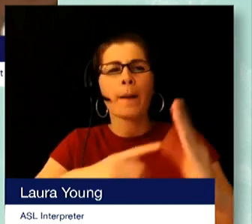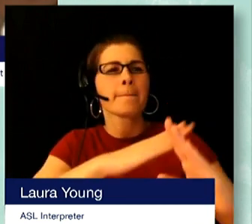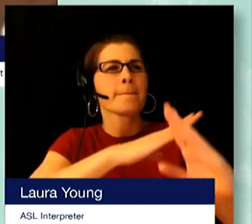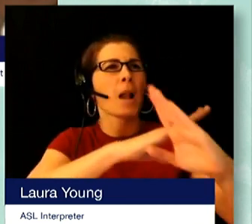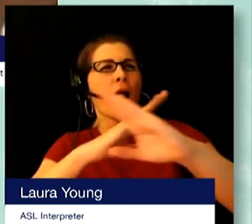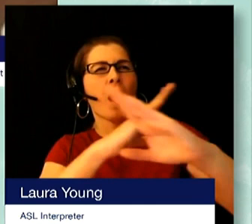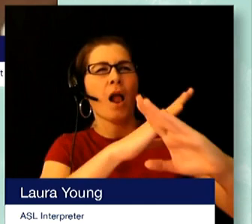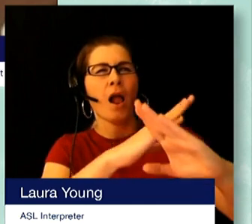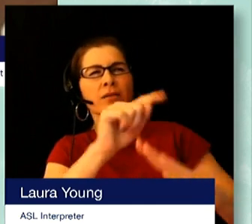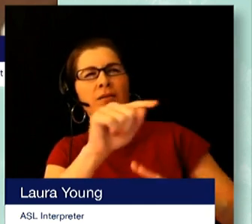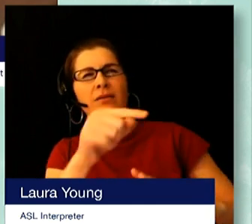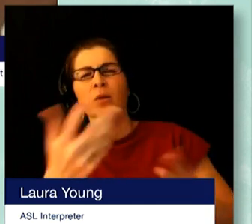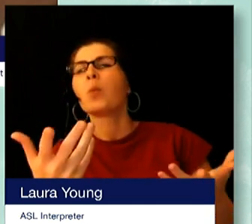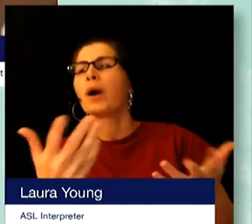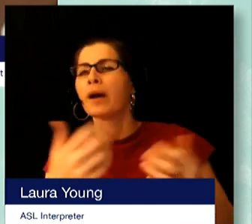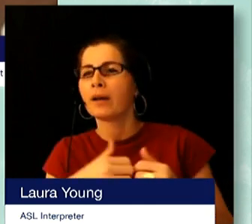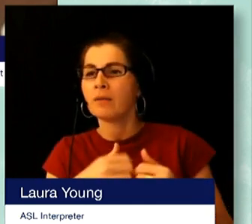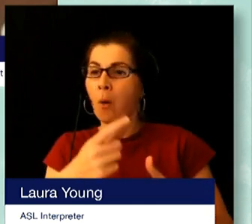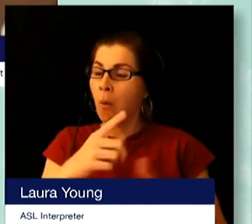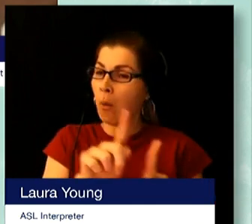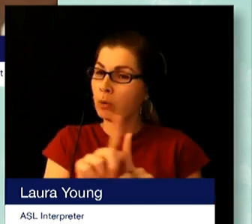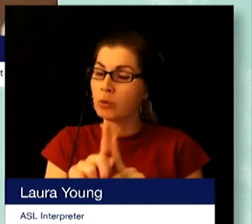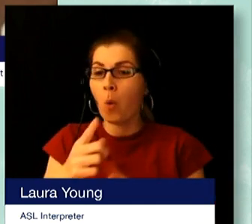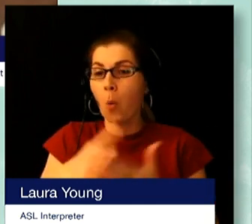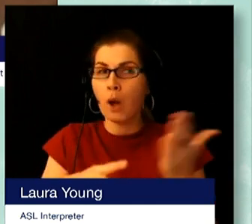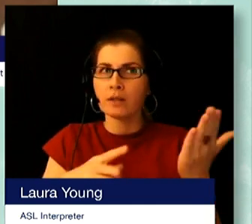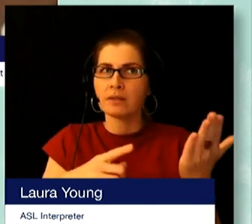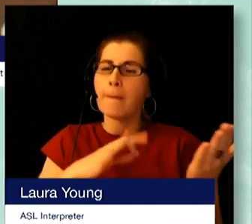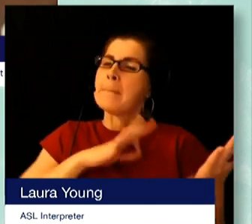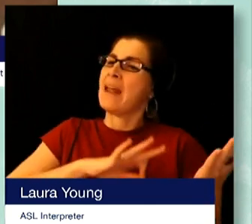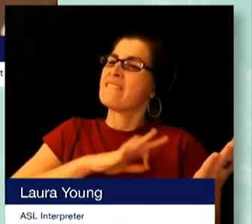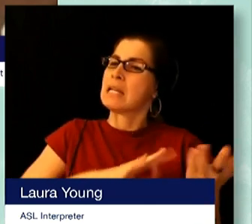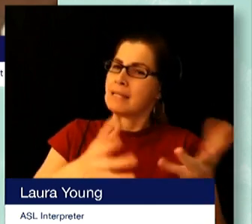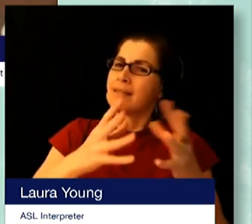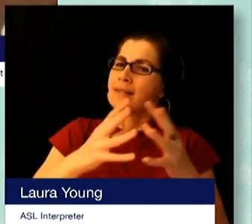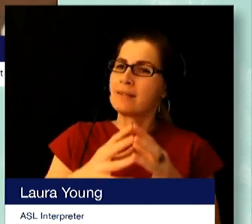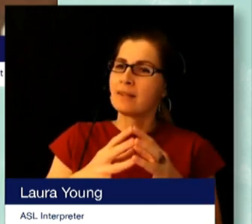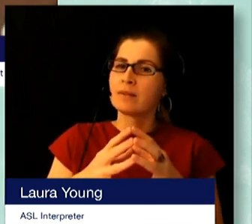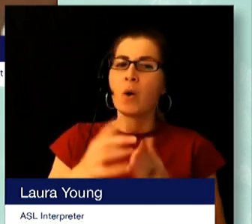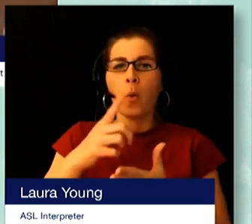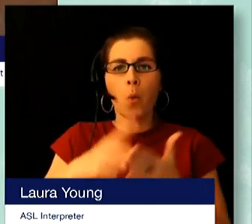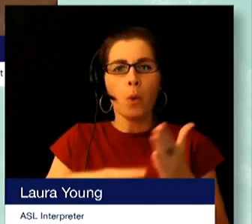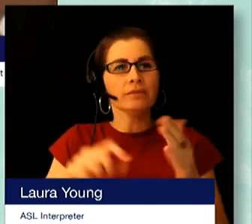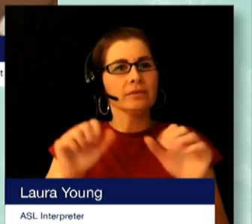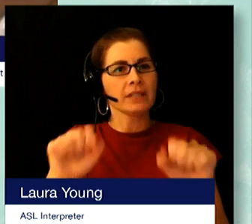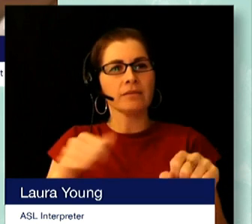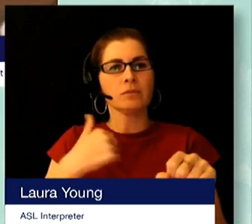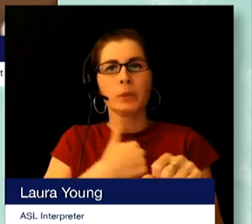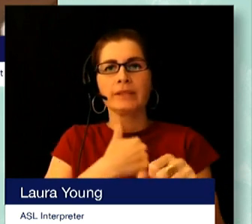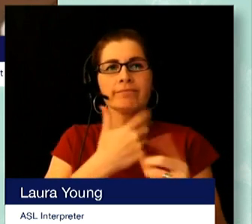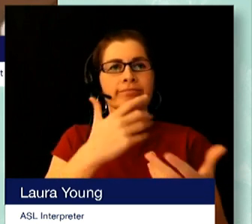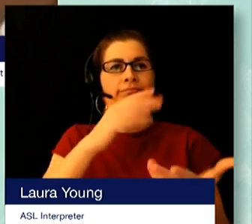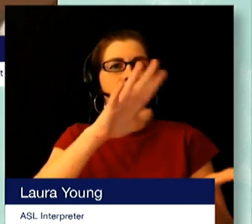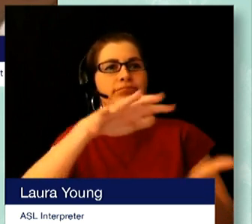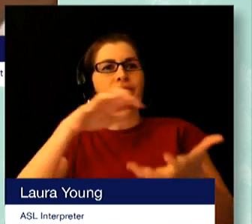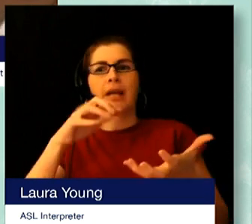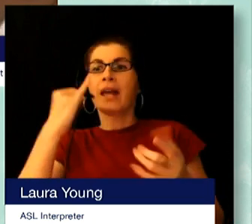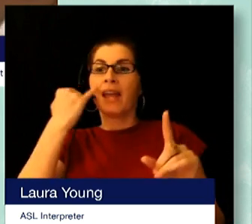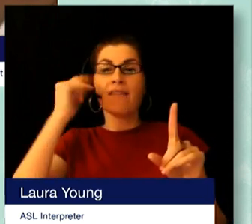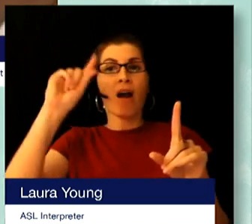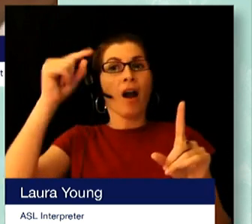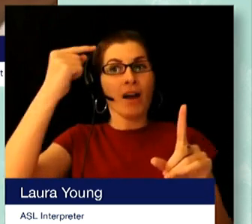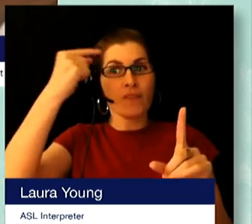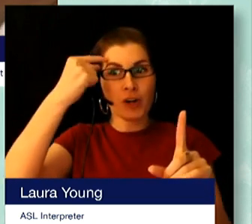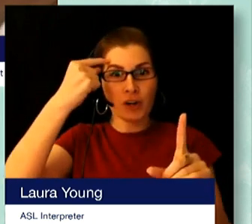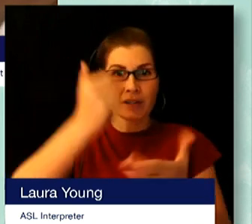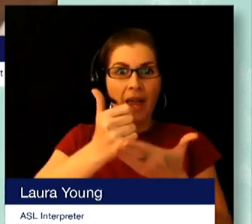hurdles, or should, you know, what are the benefits, I guess, is a better way to ask the question. You know, what are some of the things that can be gained when governors are able to get